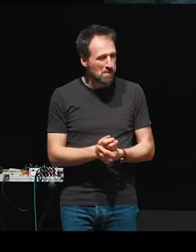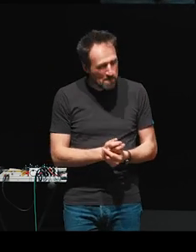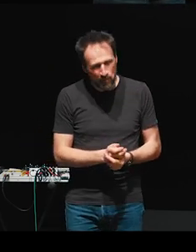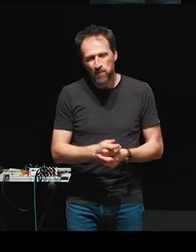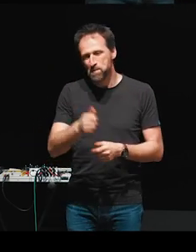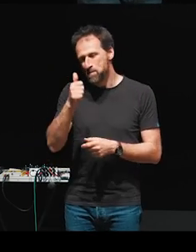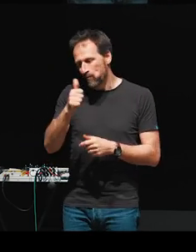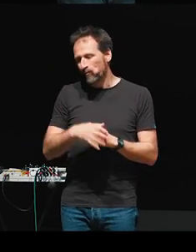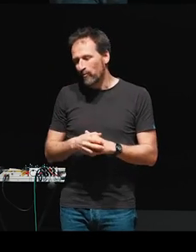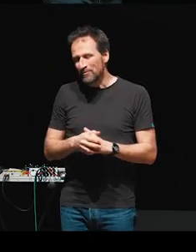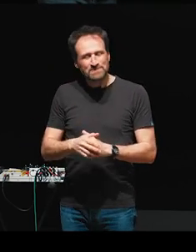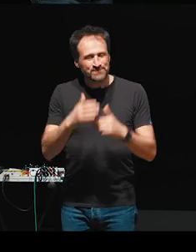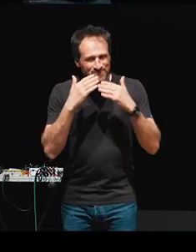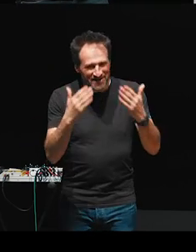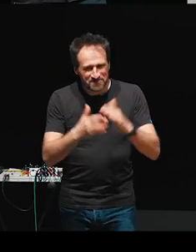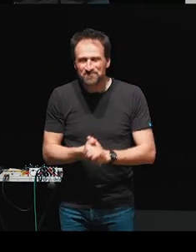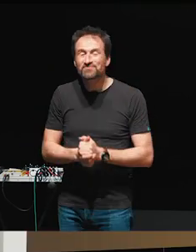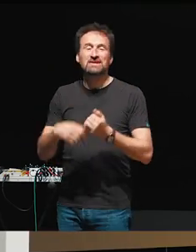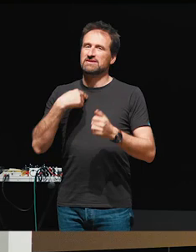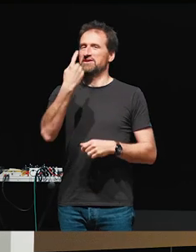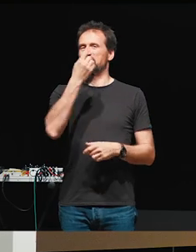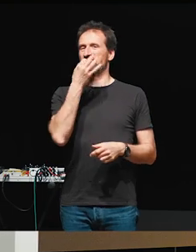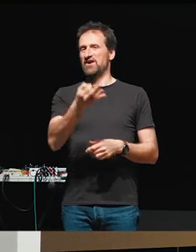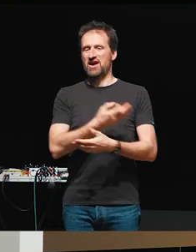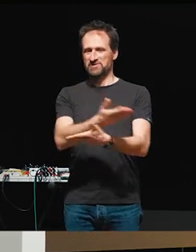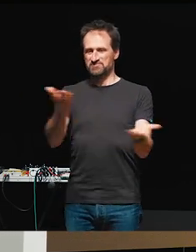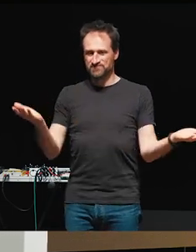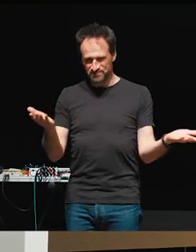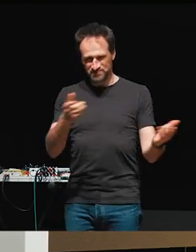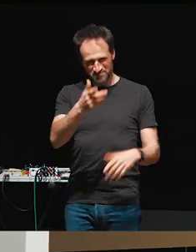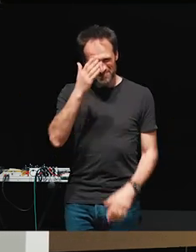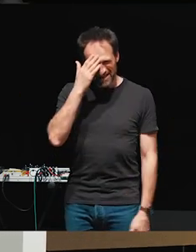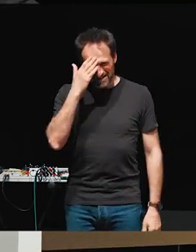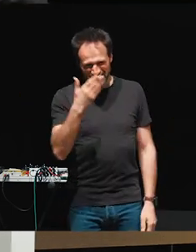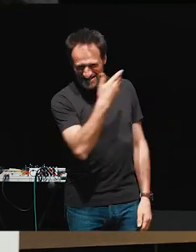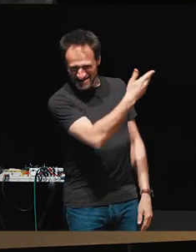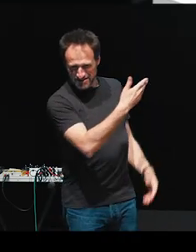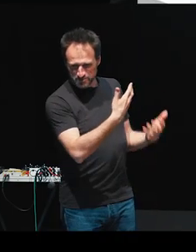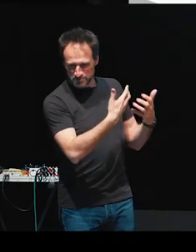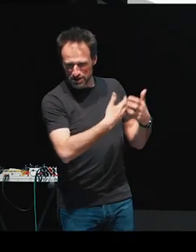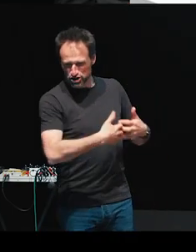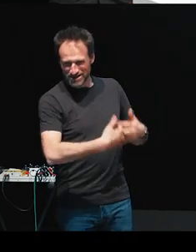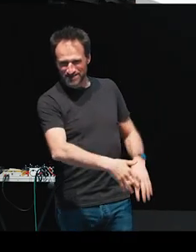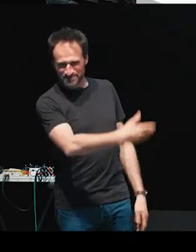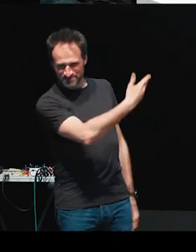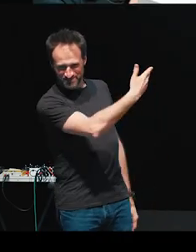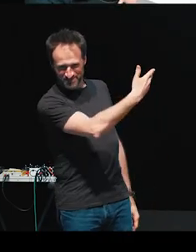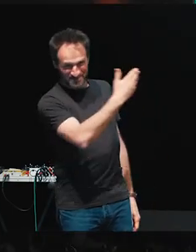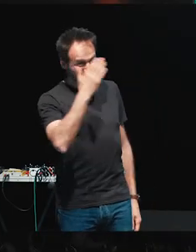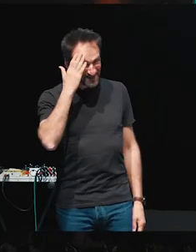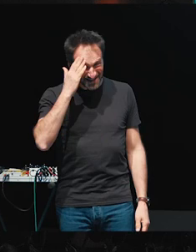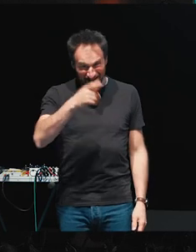Thank you. So I have a question for you. Do you know this machine here? This one? Who knows